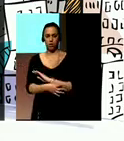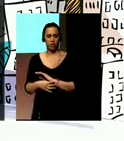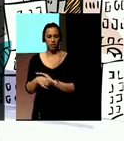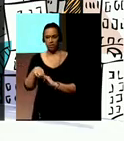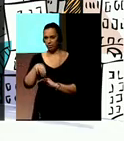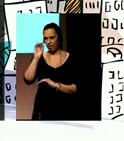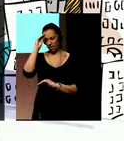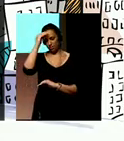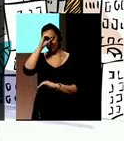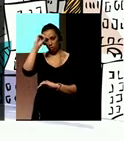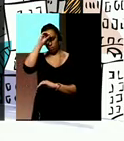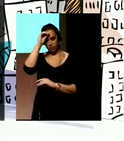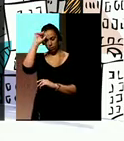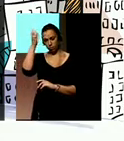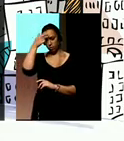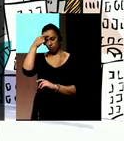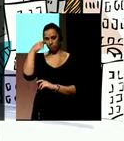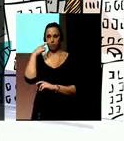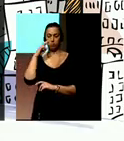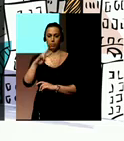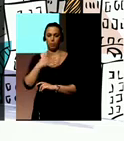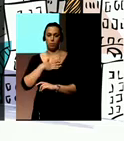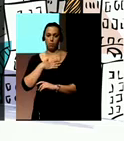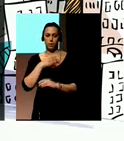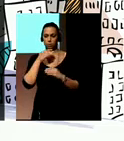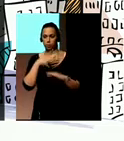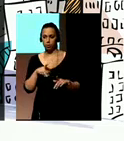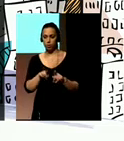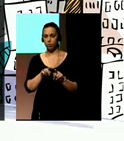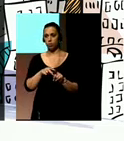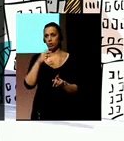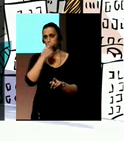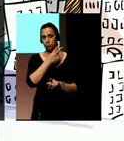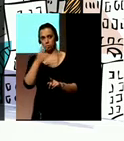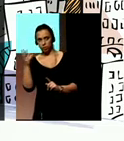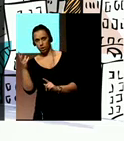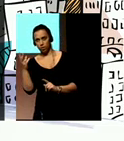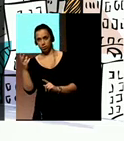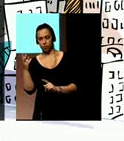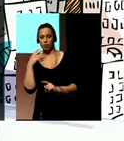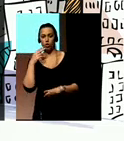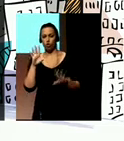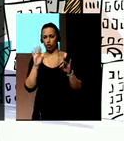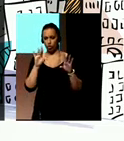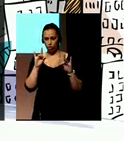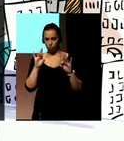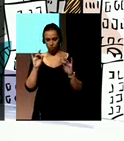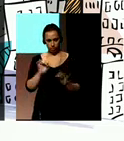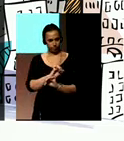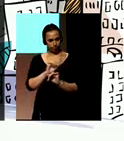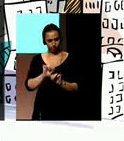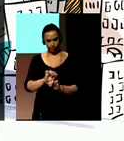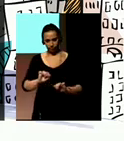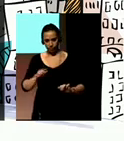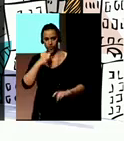It has to be break down. The heritage here in Spain is